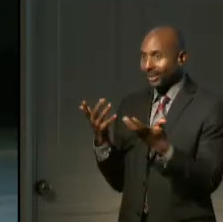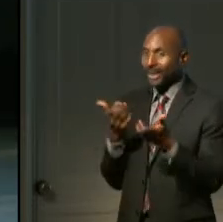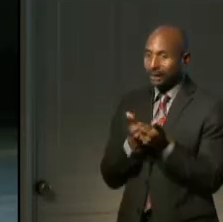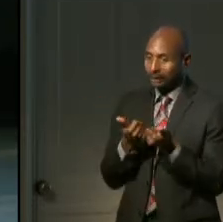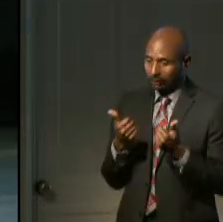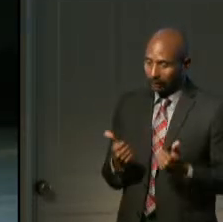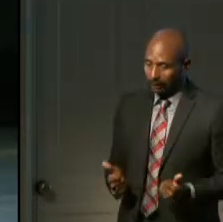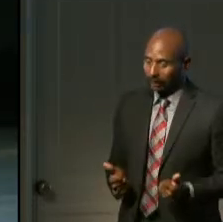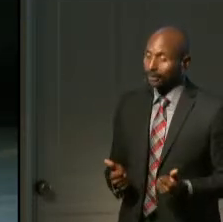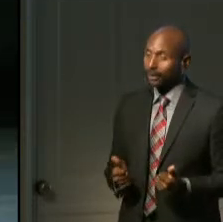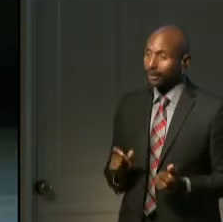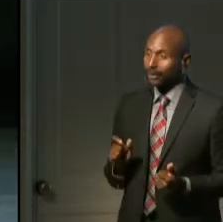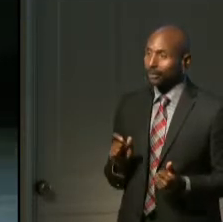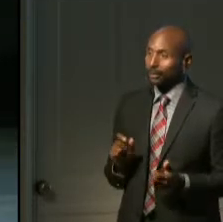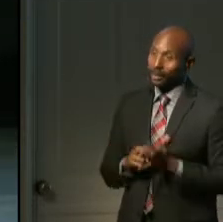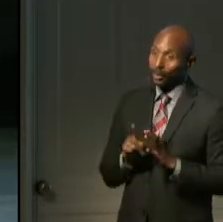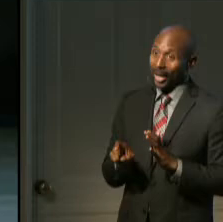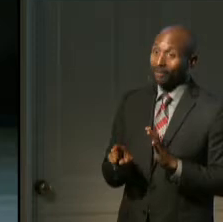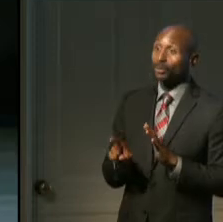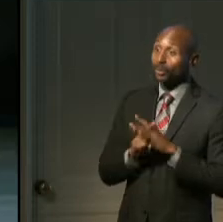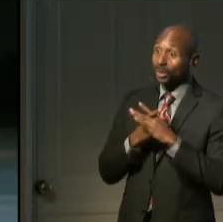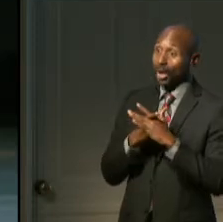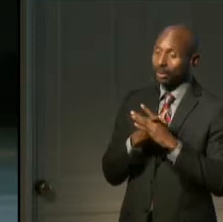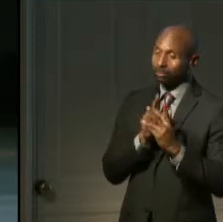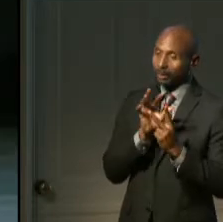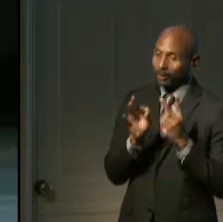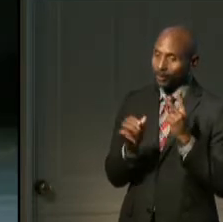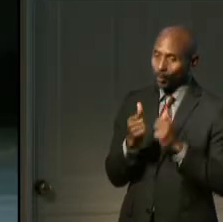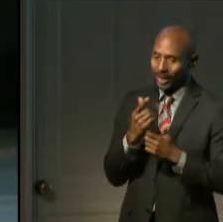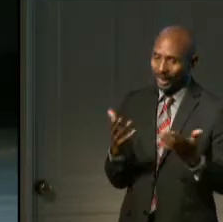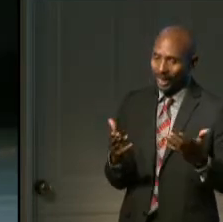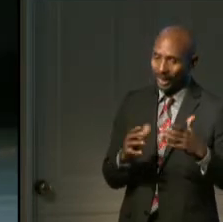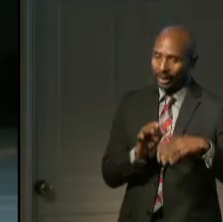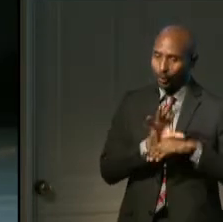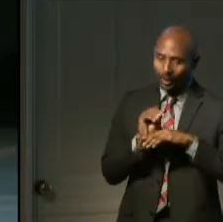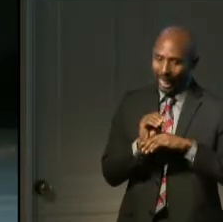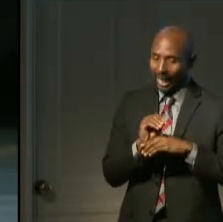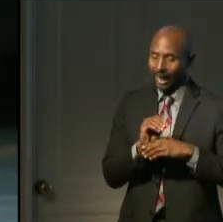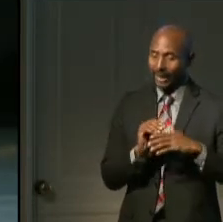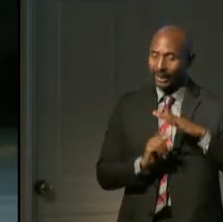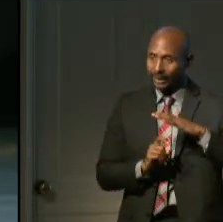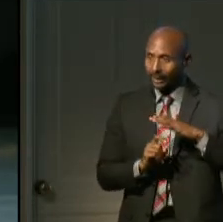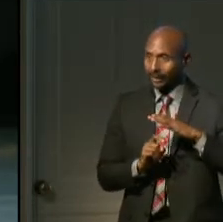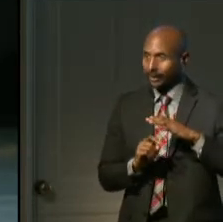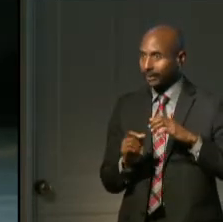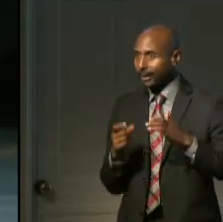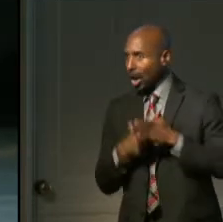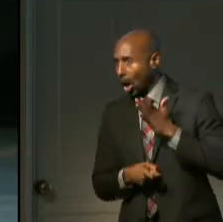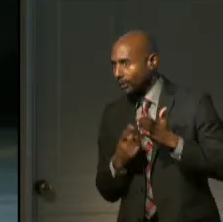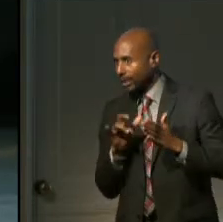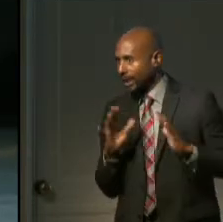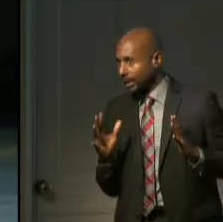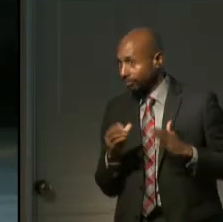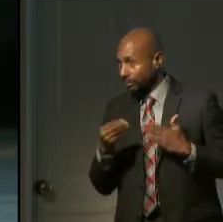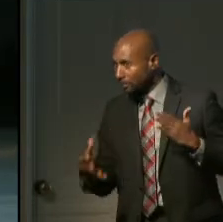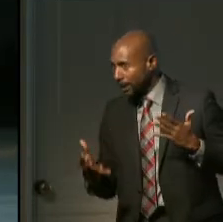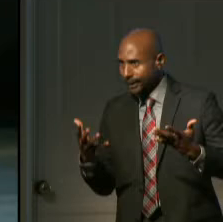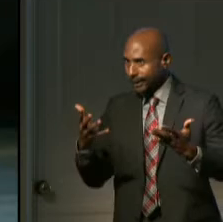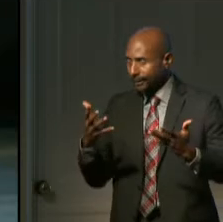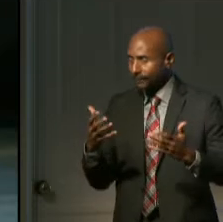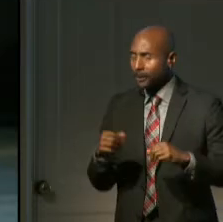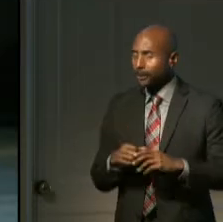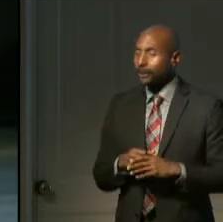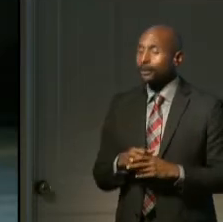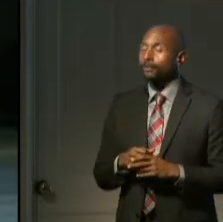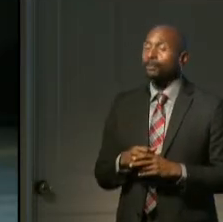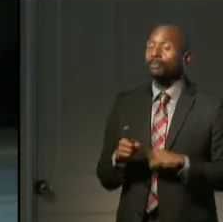choosing which things to scan and how extensive a documentation to do that. And whenever you kind of reduce